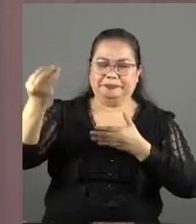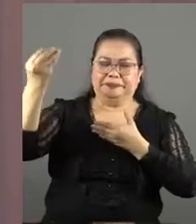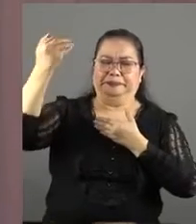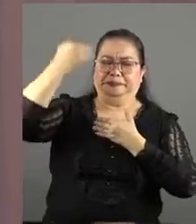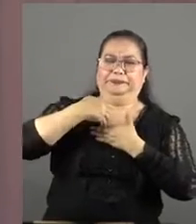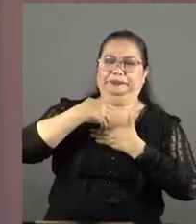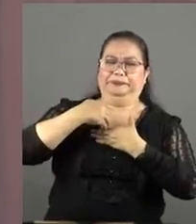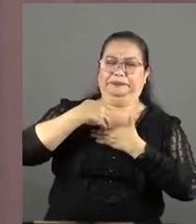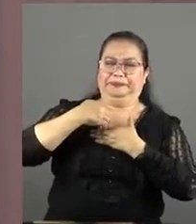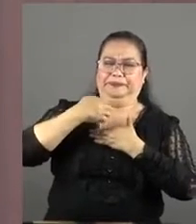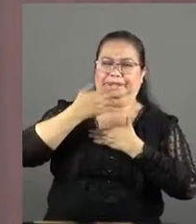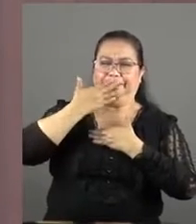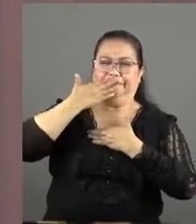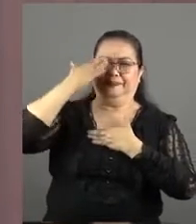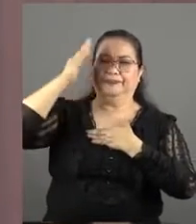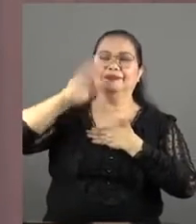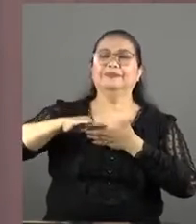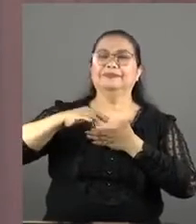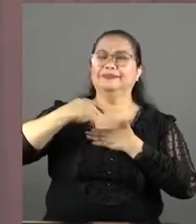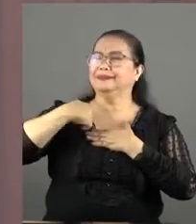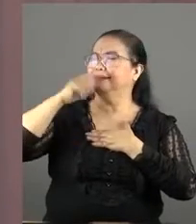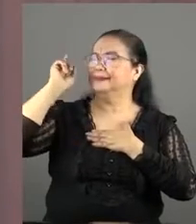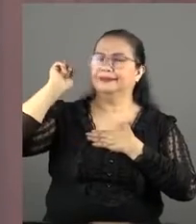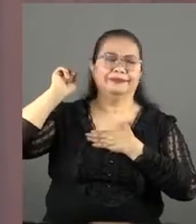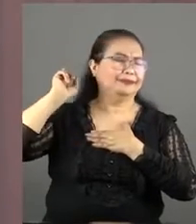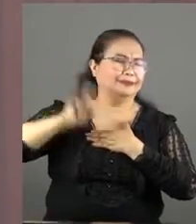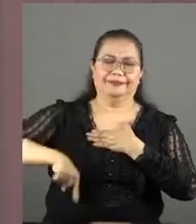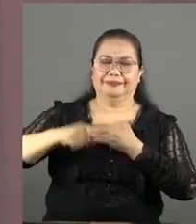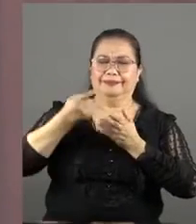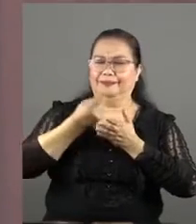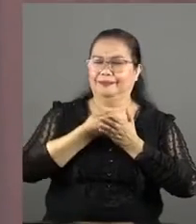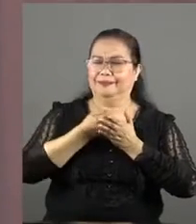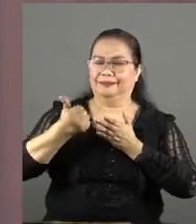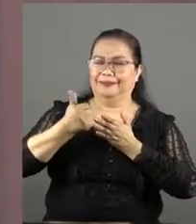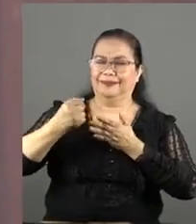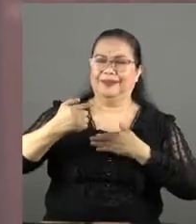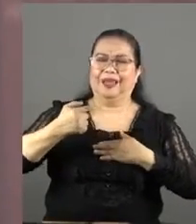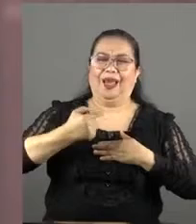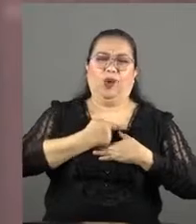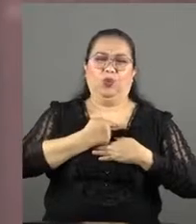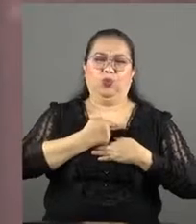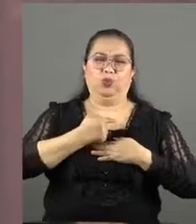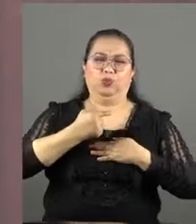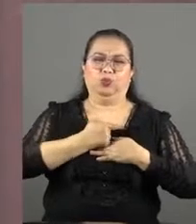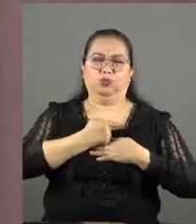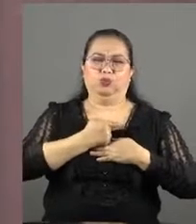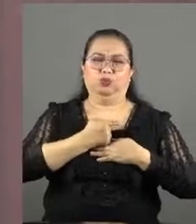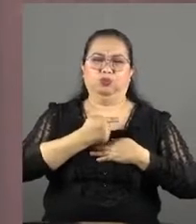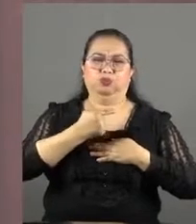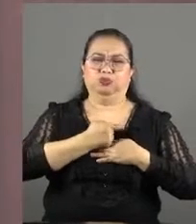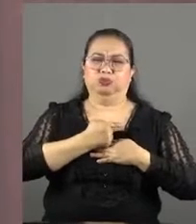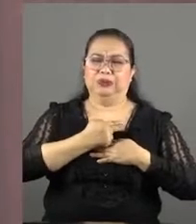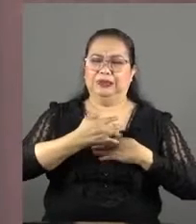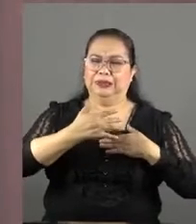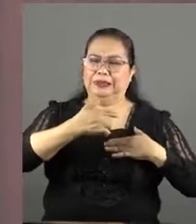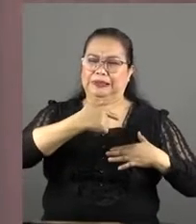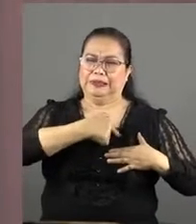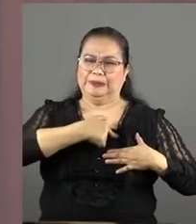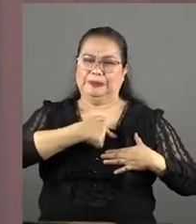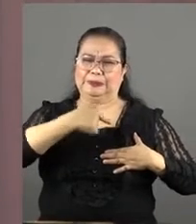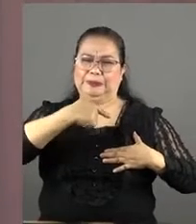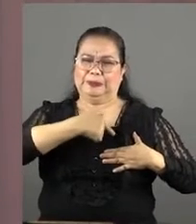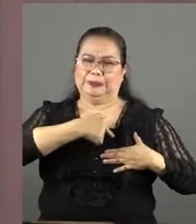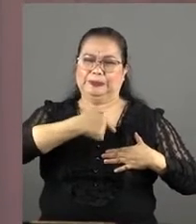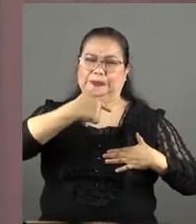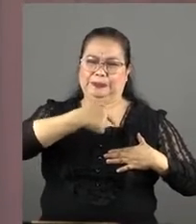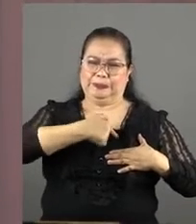consciousness. And you can't get rid of it. It plagues you night and day. It haunts you. This